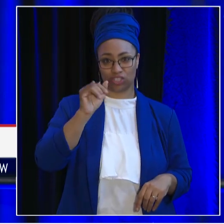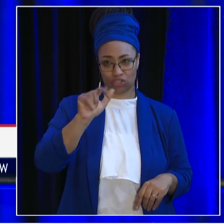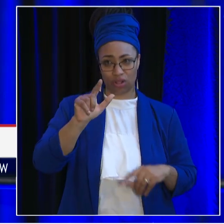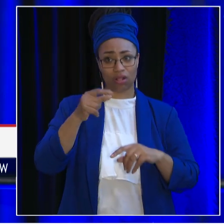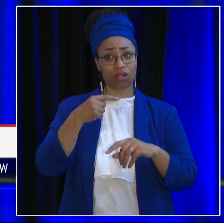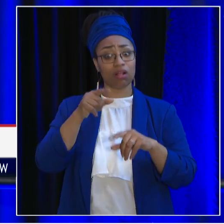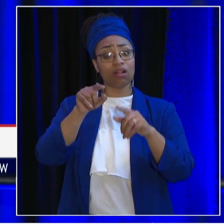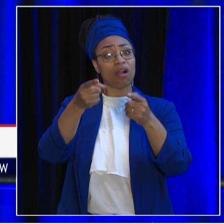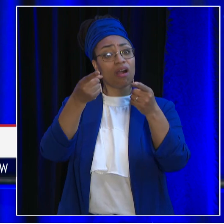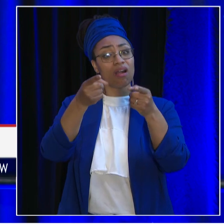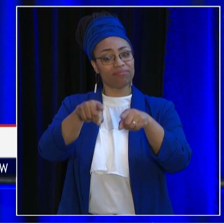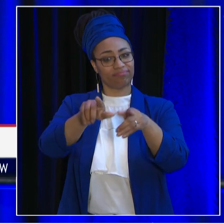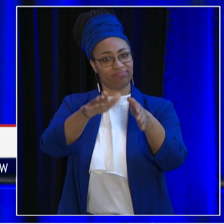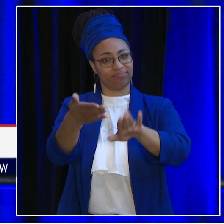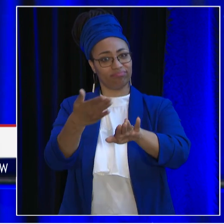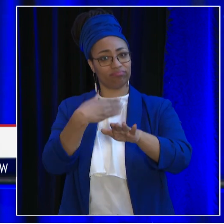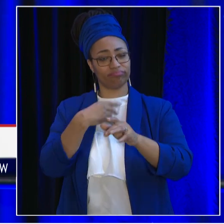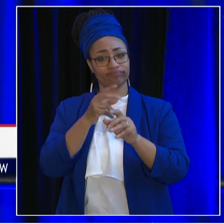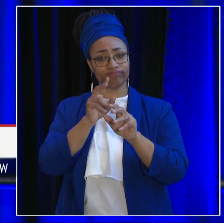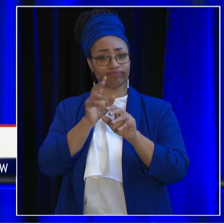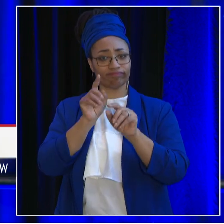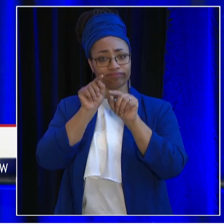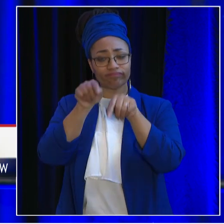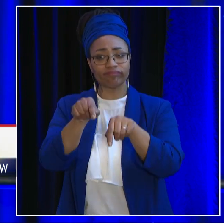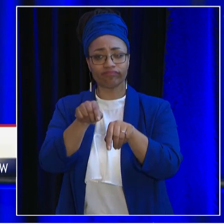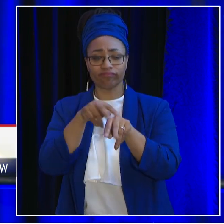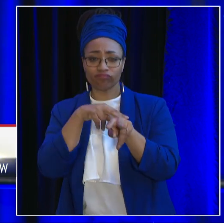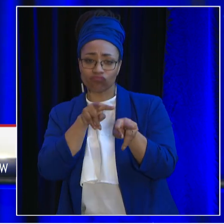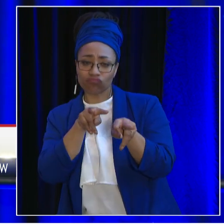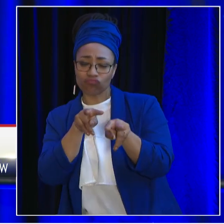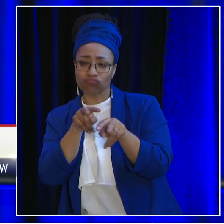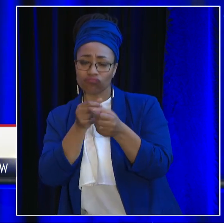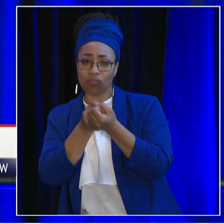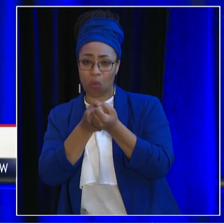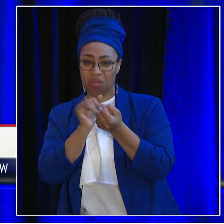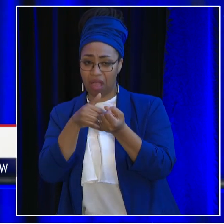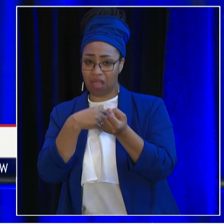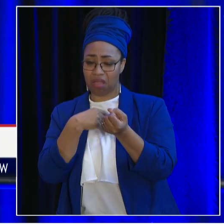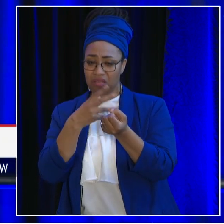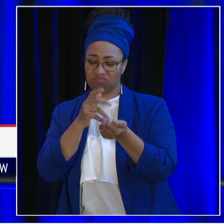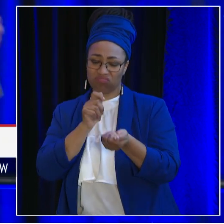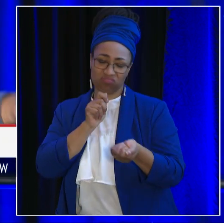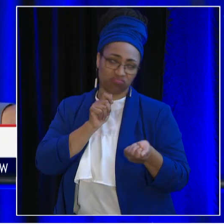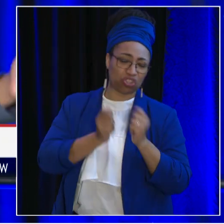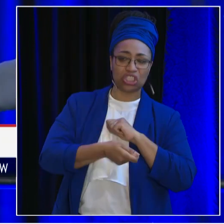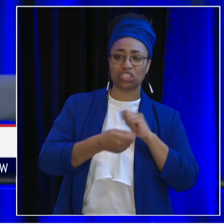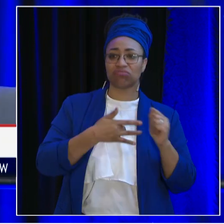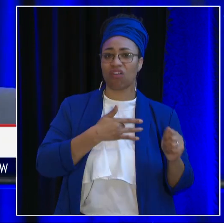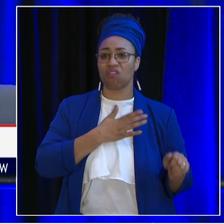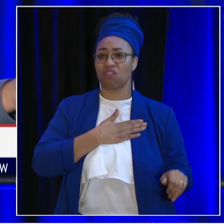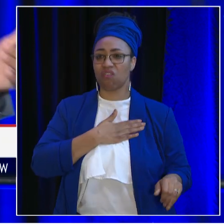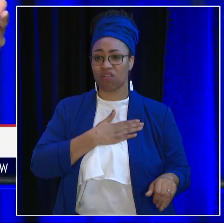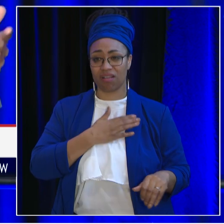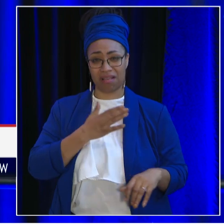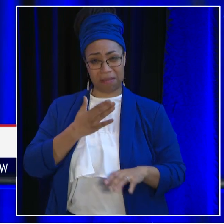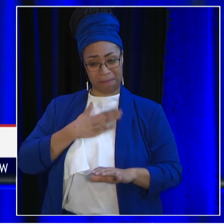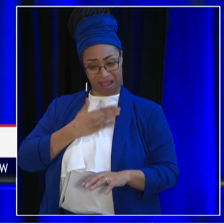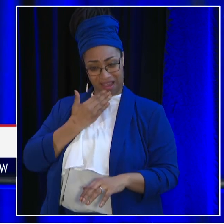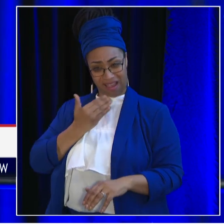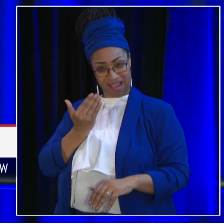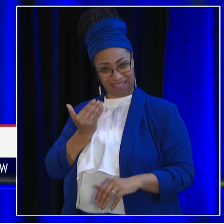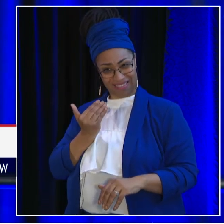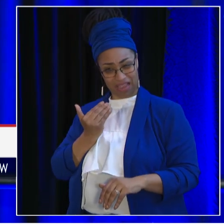to action and the moment that changed my life forever was meeting people my age who lost their family members due to the